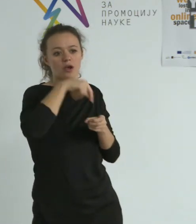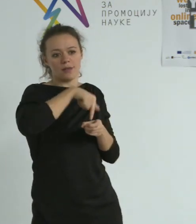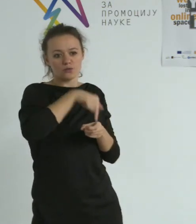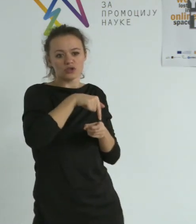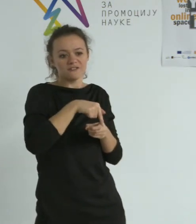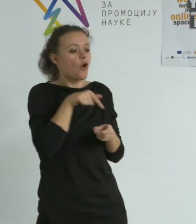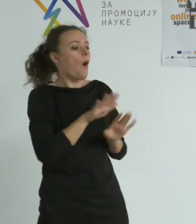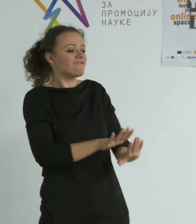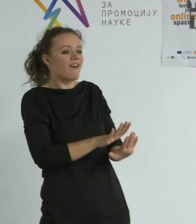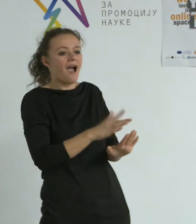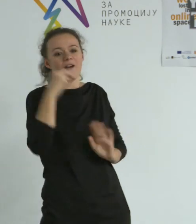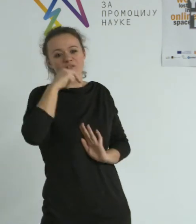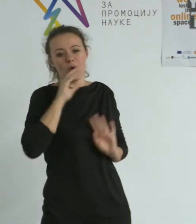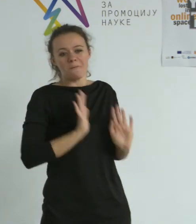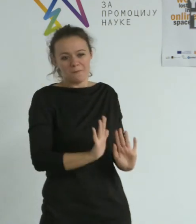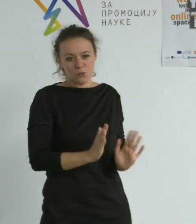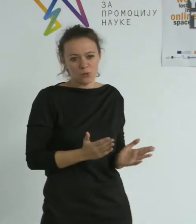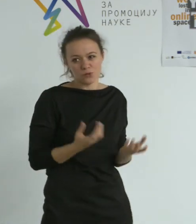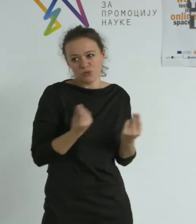something like that, but